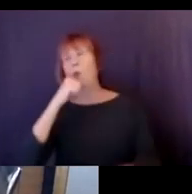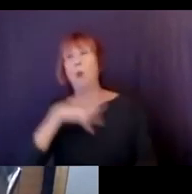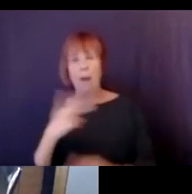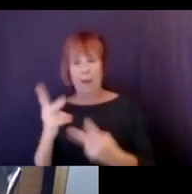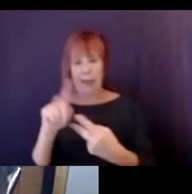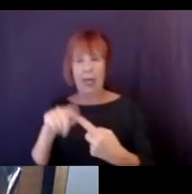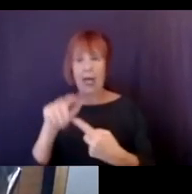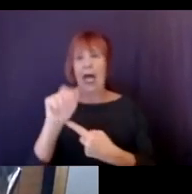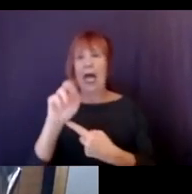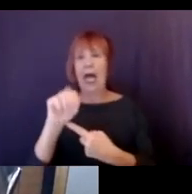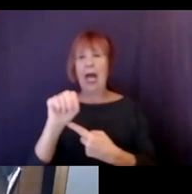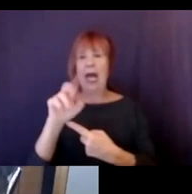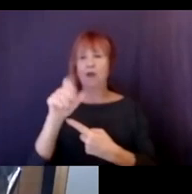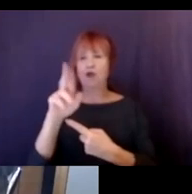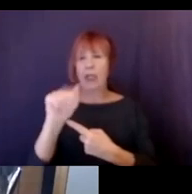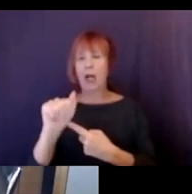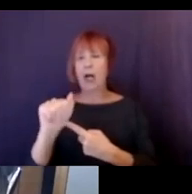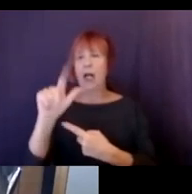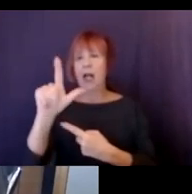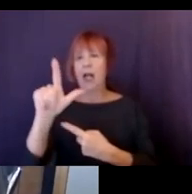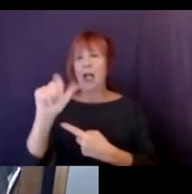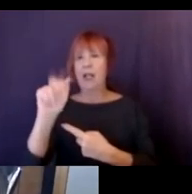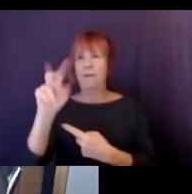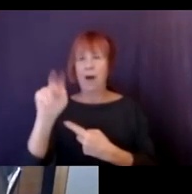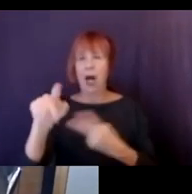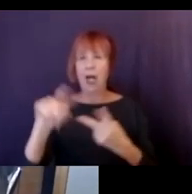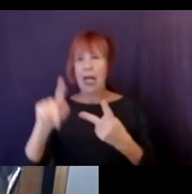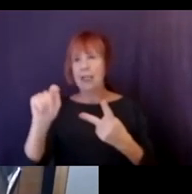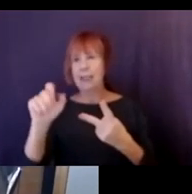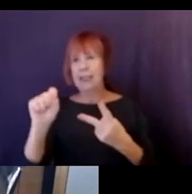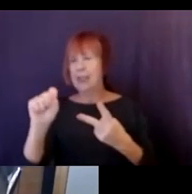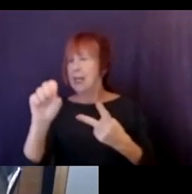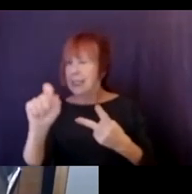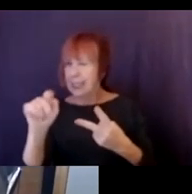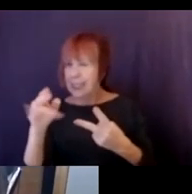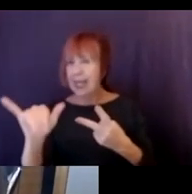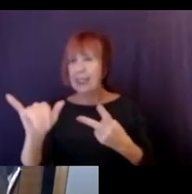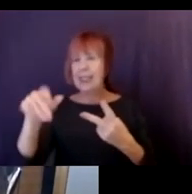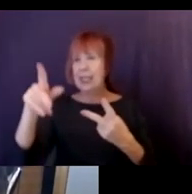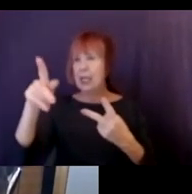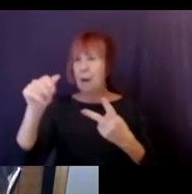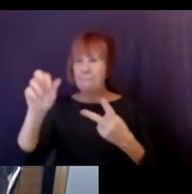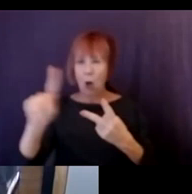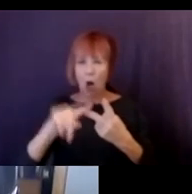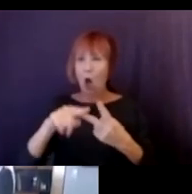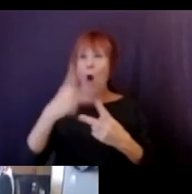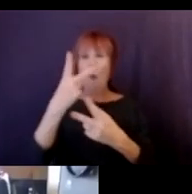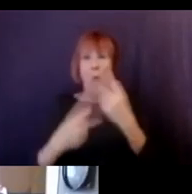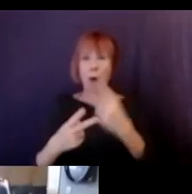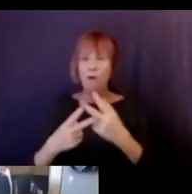Andrea Levant and Stacy Park. They're both deeply rooted in the disability justice movement,